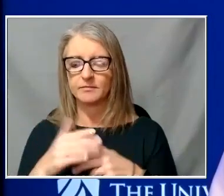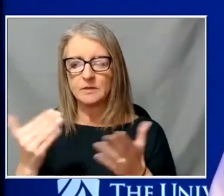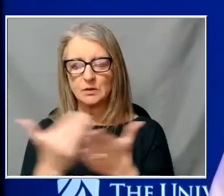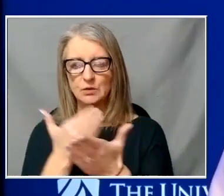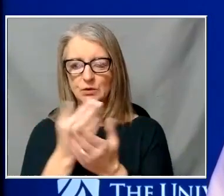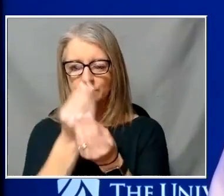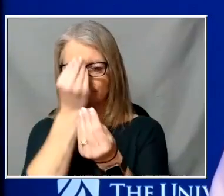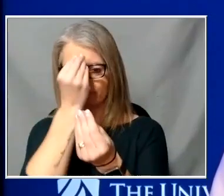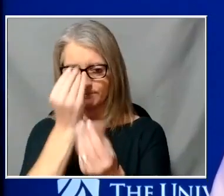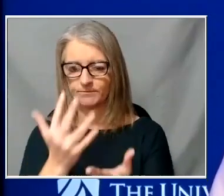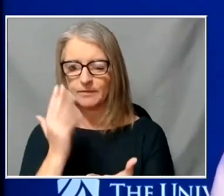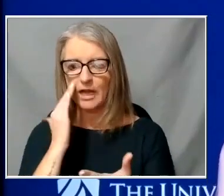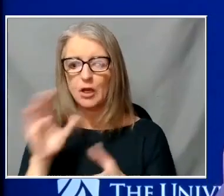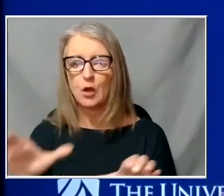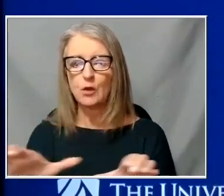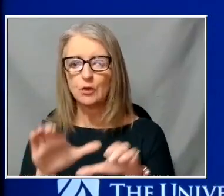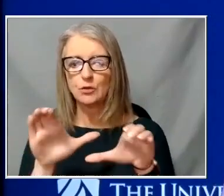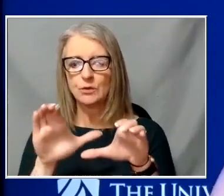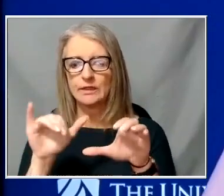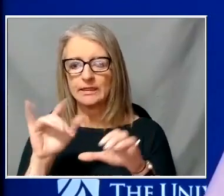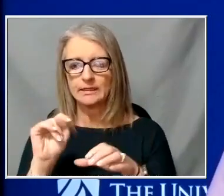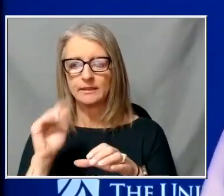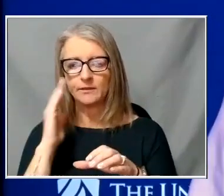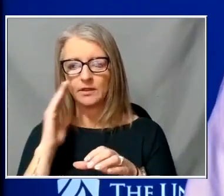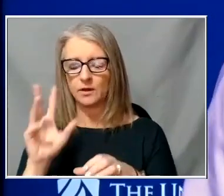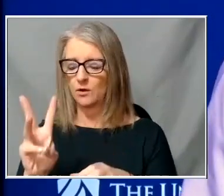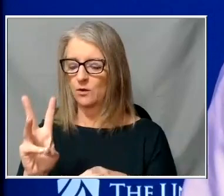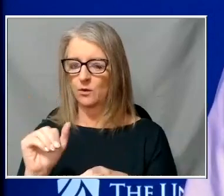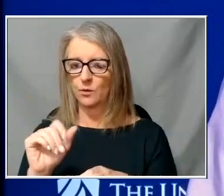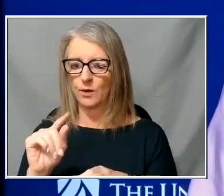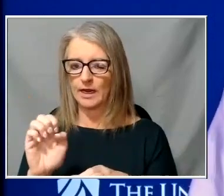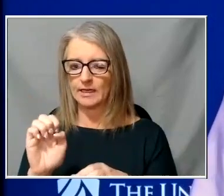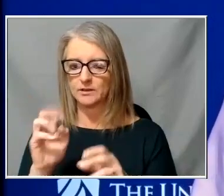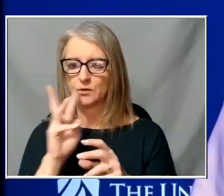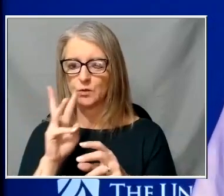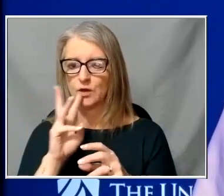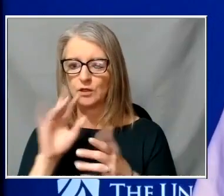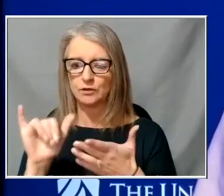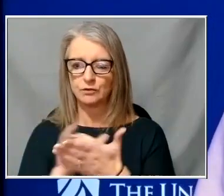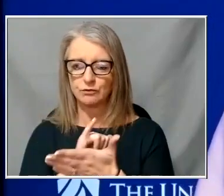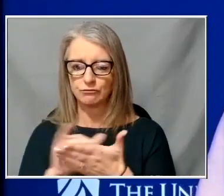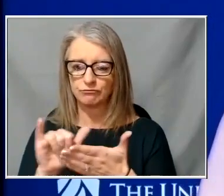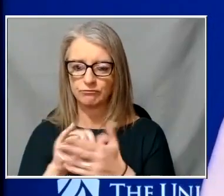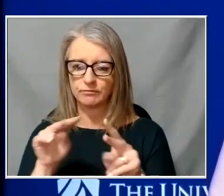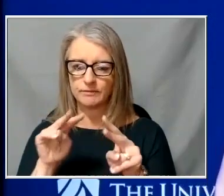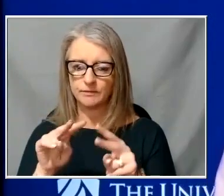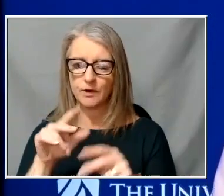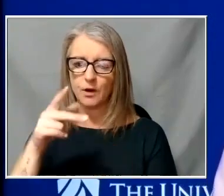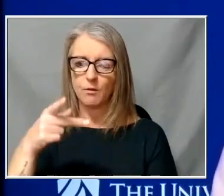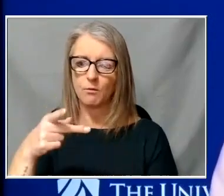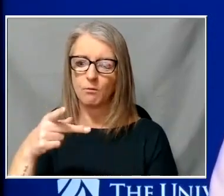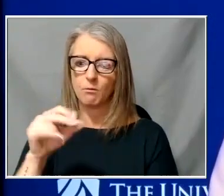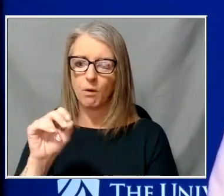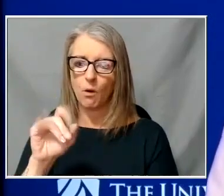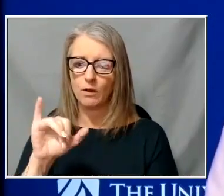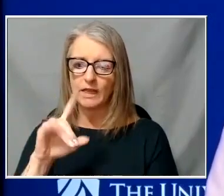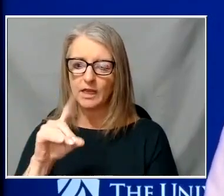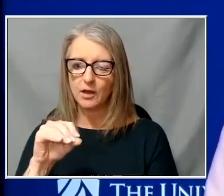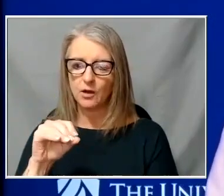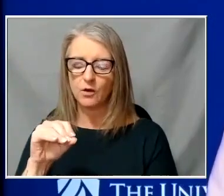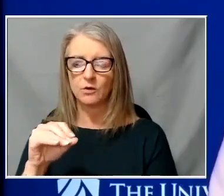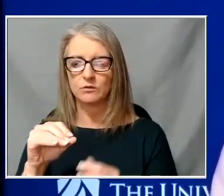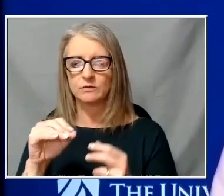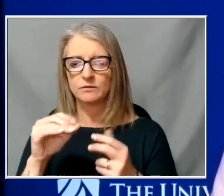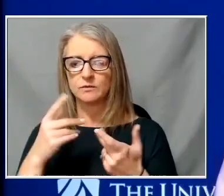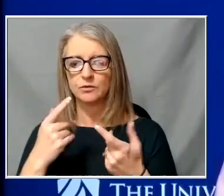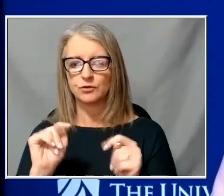they're doing it. We also know that wastewater monitoring is being done in New York for things like polio as well. So we'll try to run down